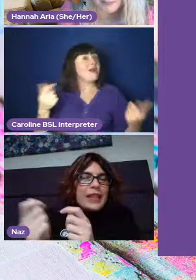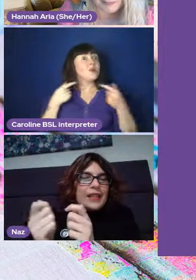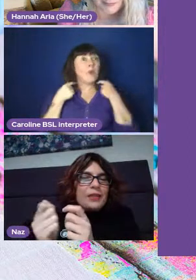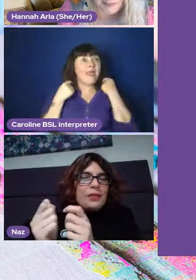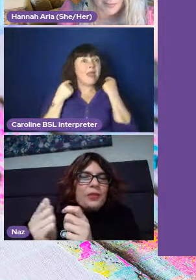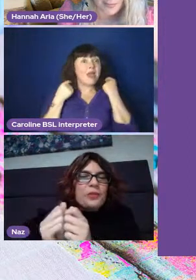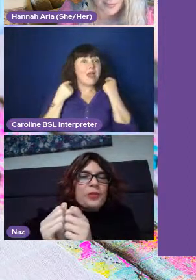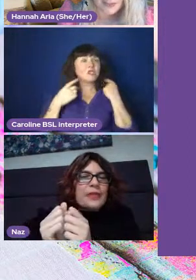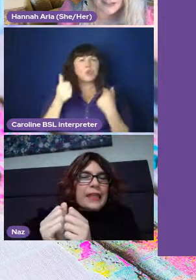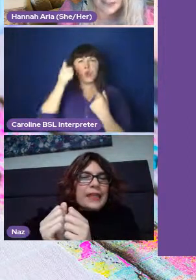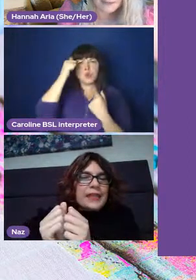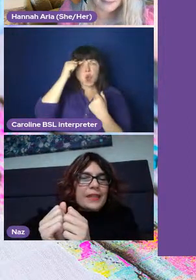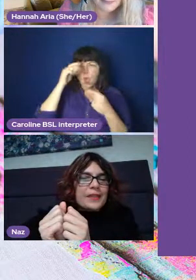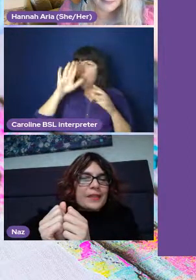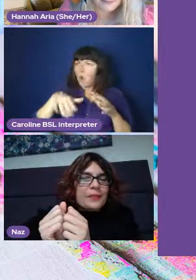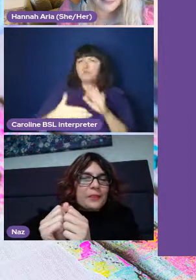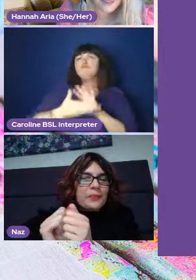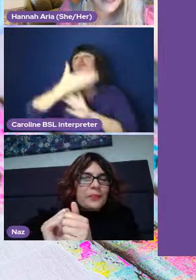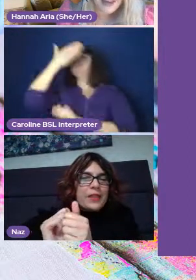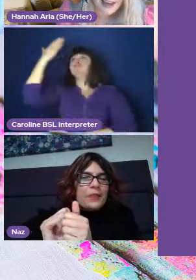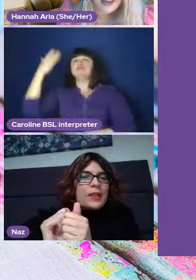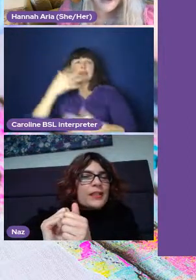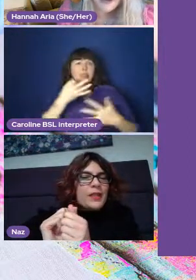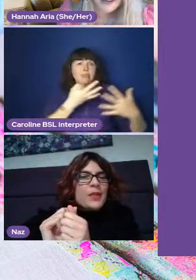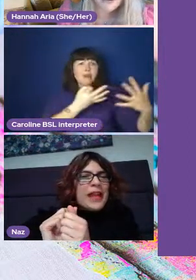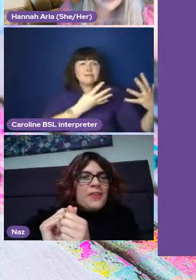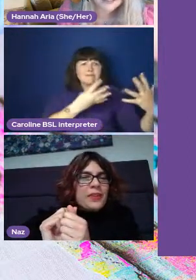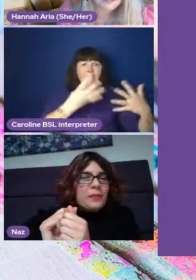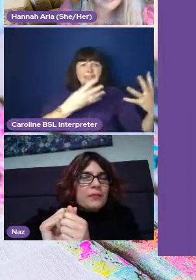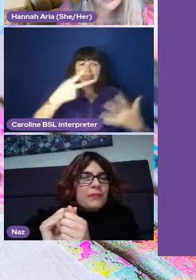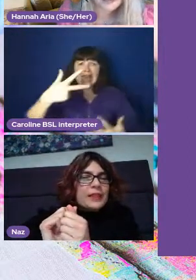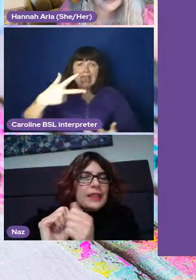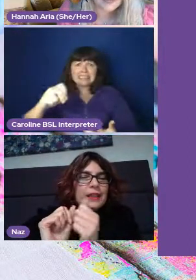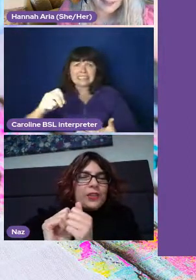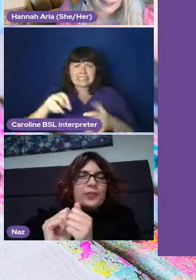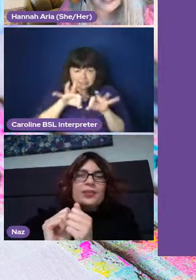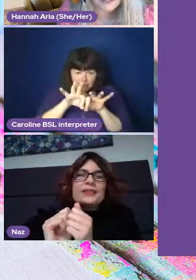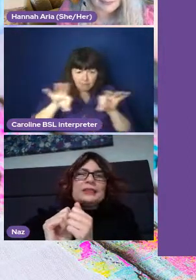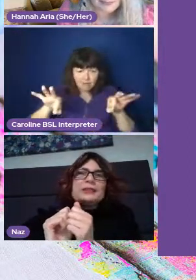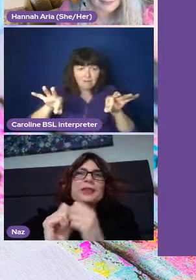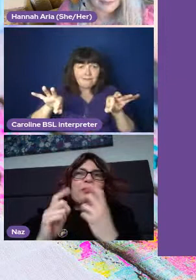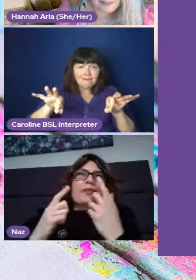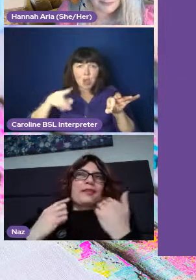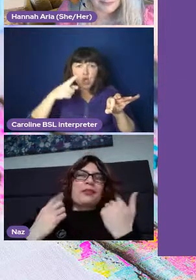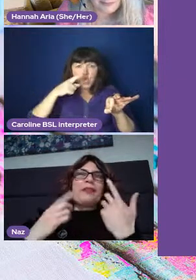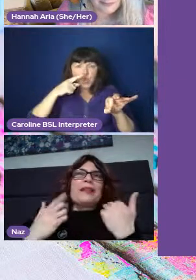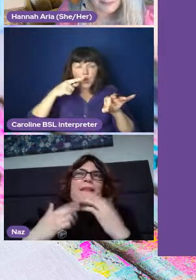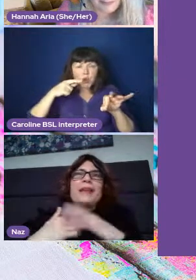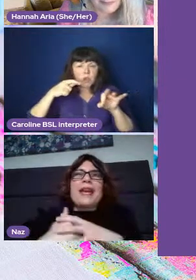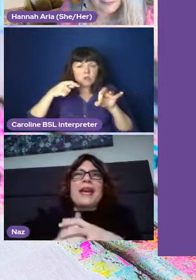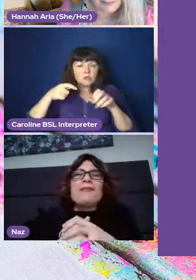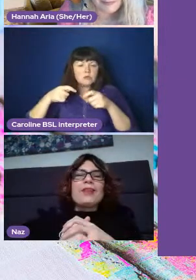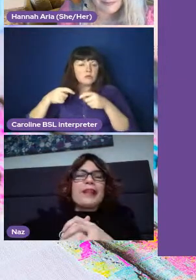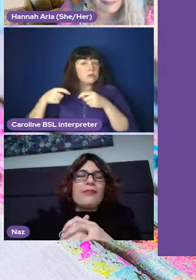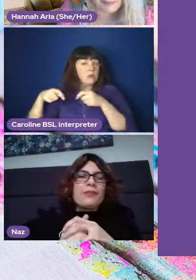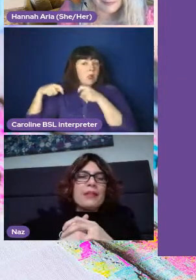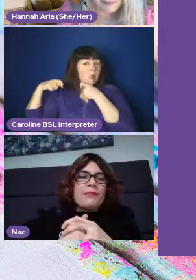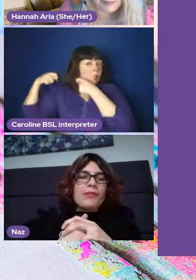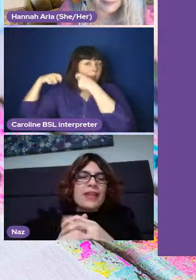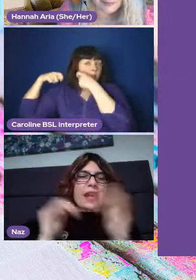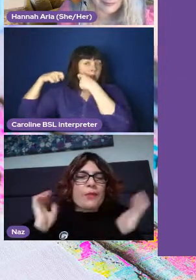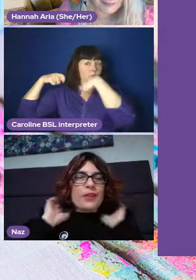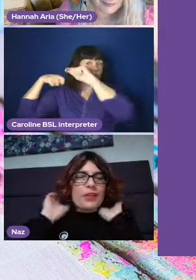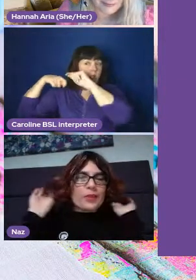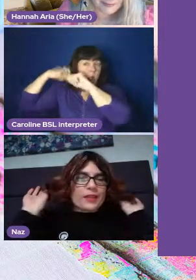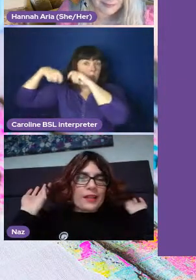bendy sticks that we all bought in the 80s? Yeah. Well, I thought, oh, I just twirl it in my hair and I left them